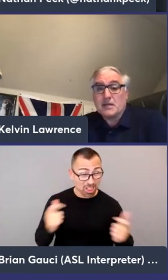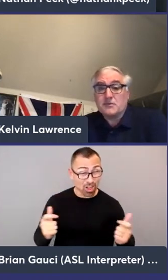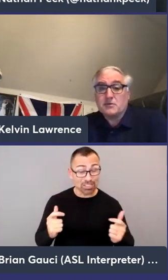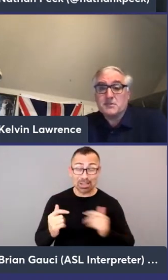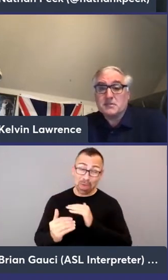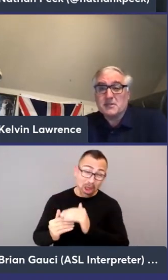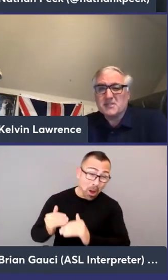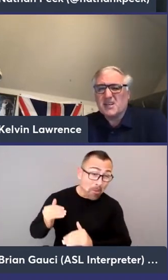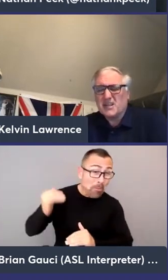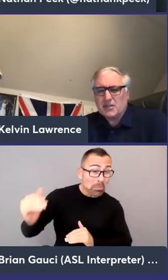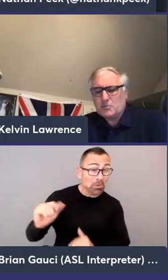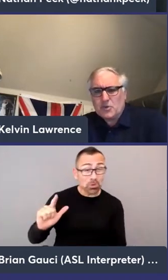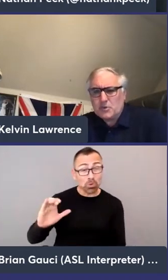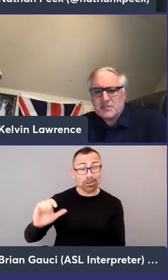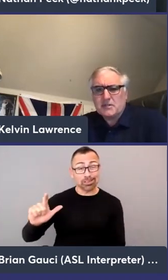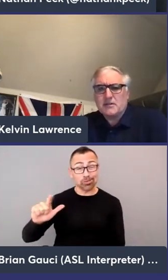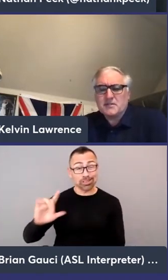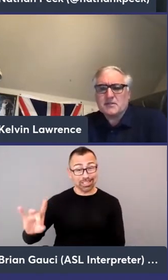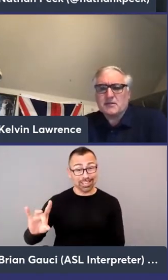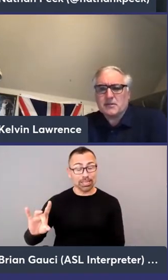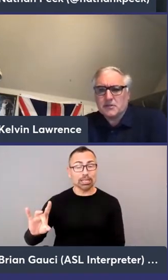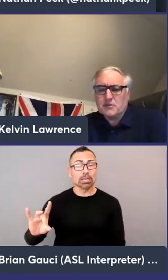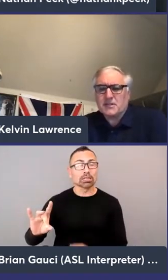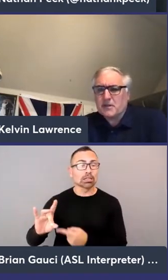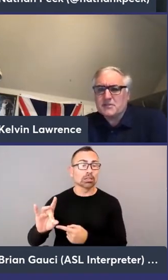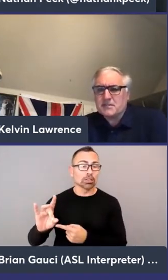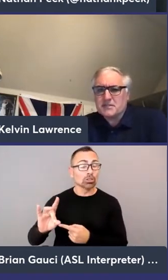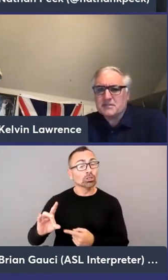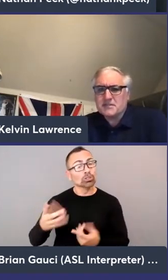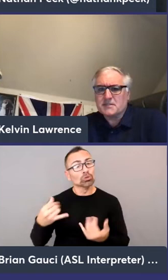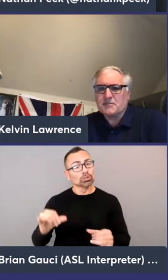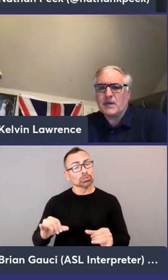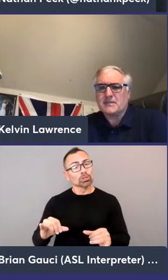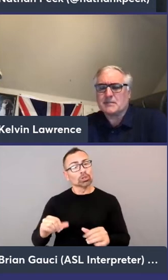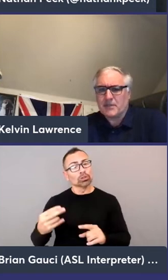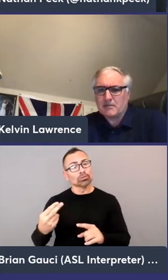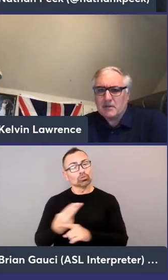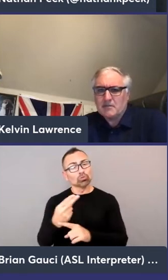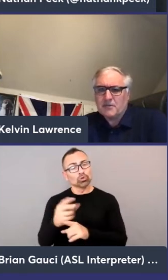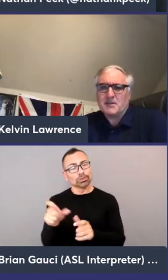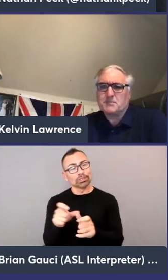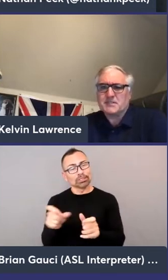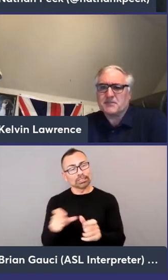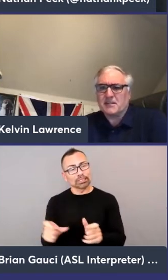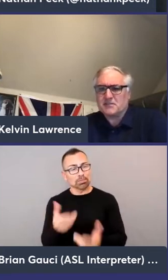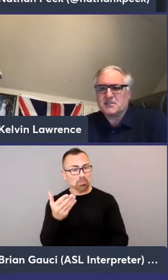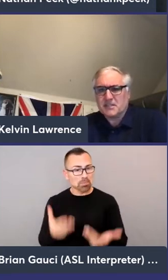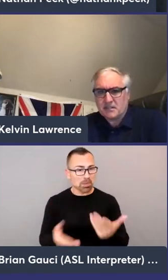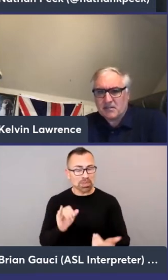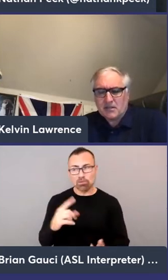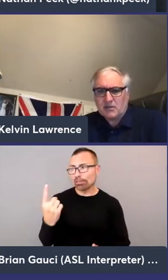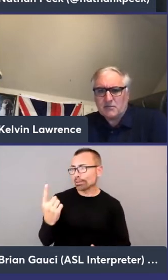that you can get to with serverless, you would still consider using those instances if you had something very